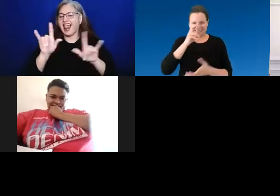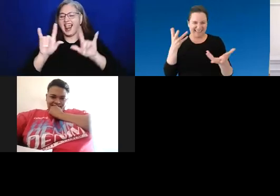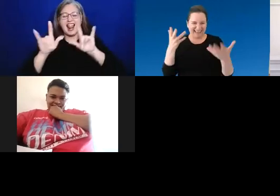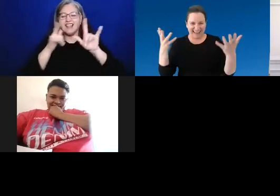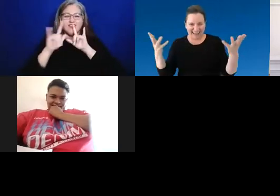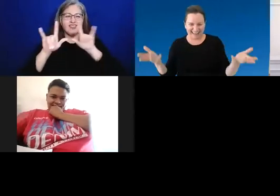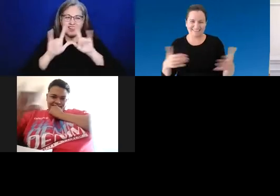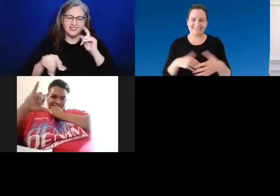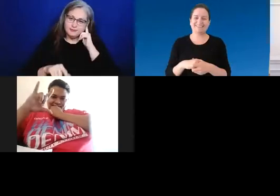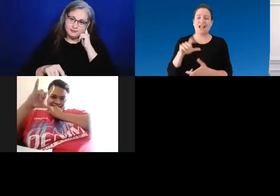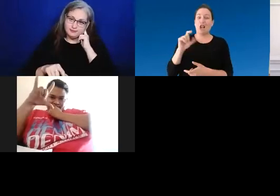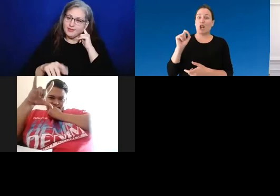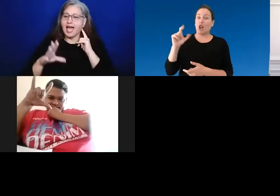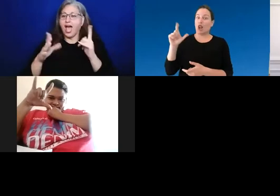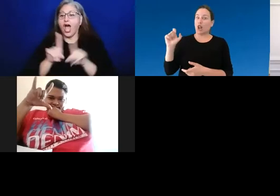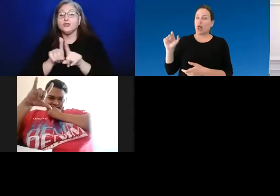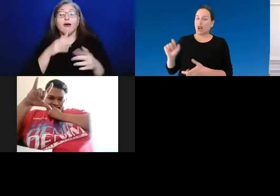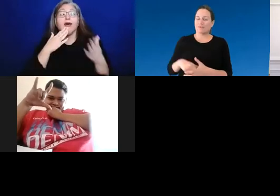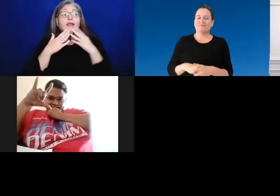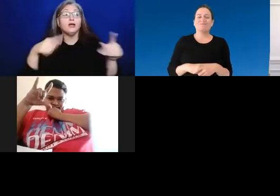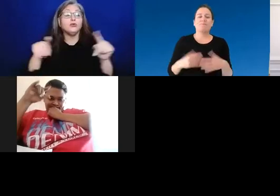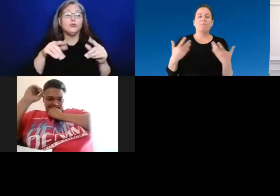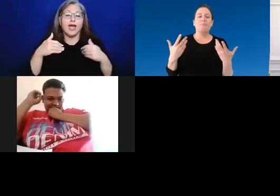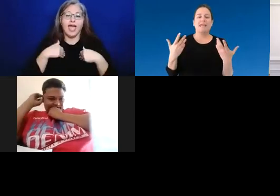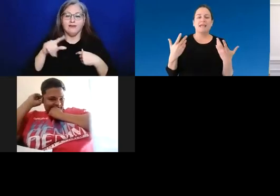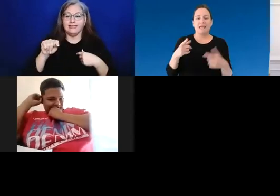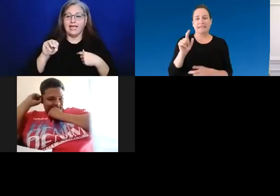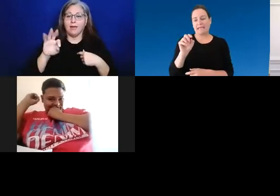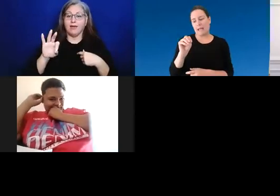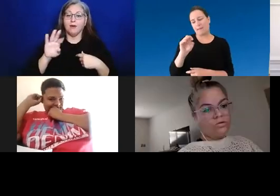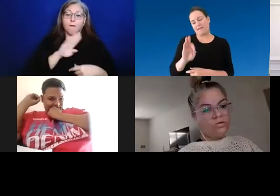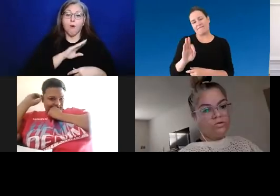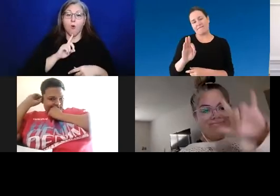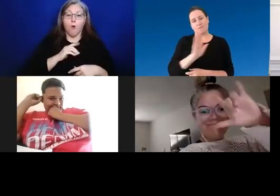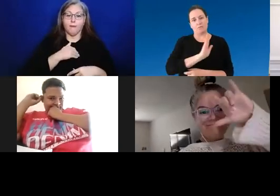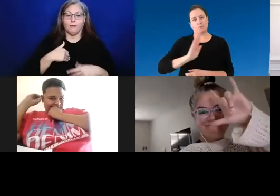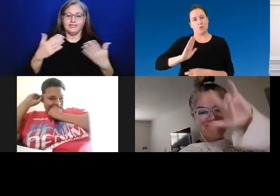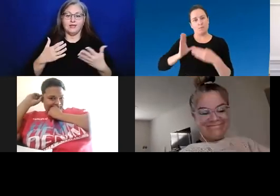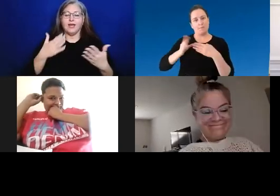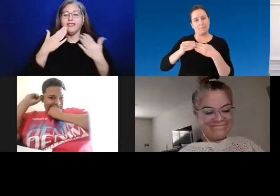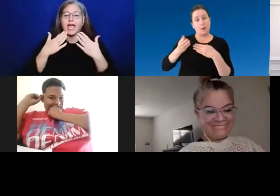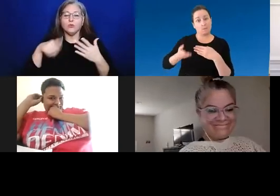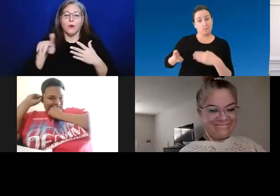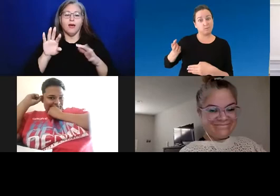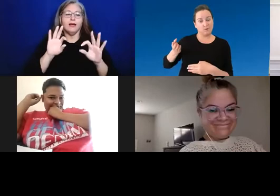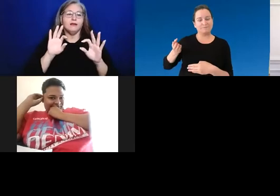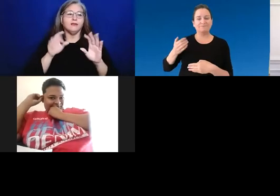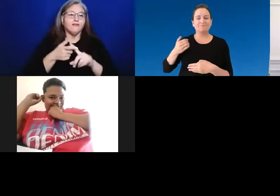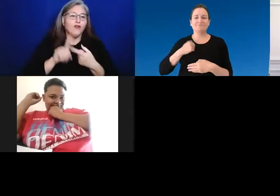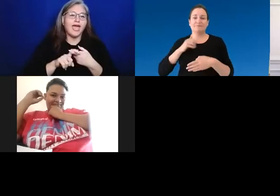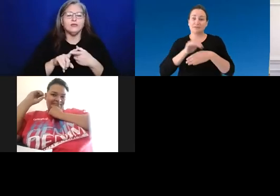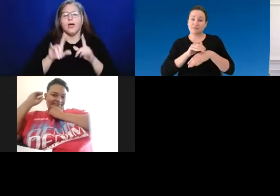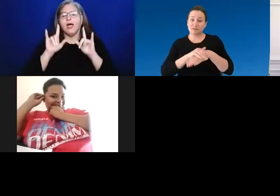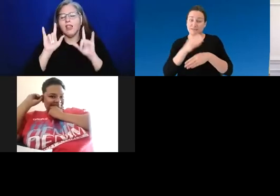love. And thank you all. You also have the TMF board members here. Thank you so much to the friends of us. We love you